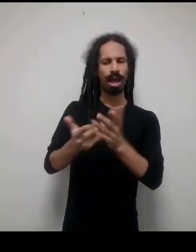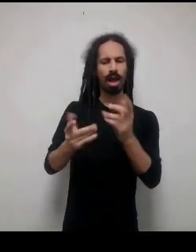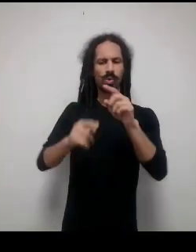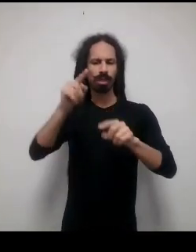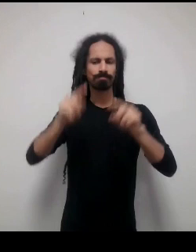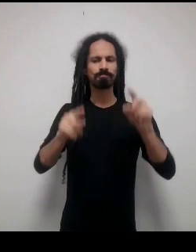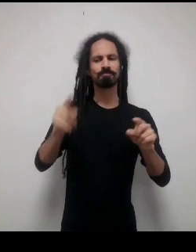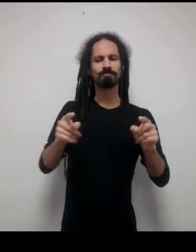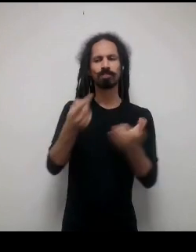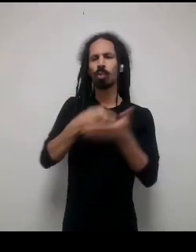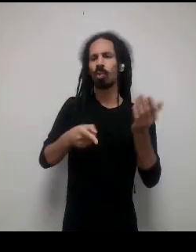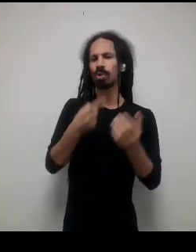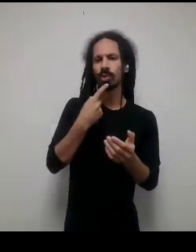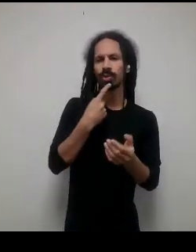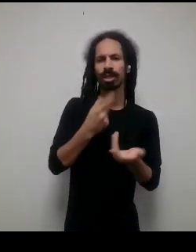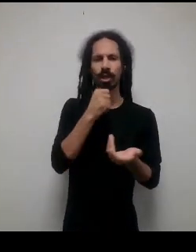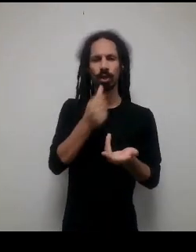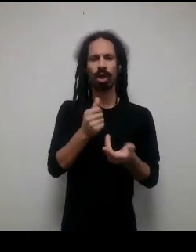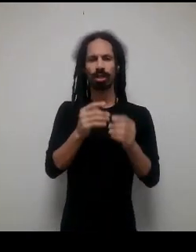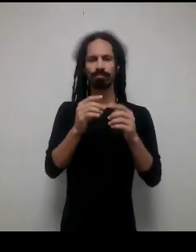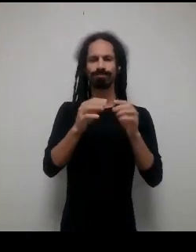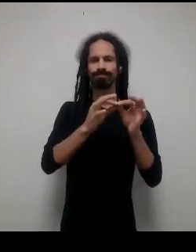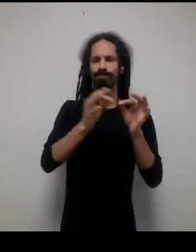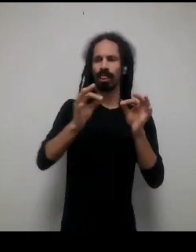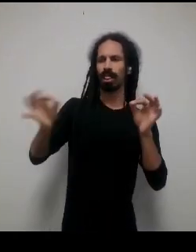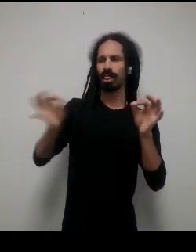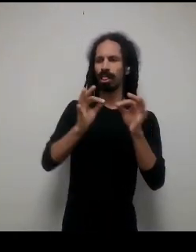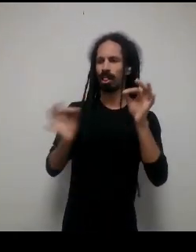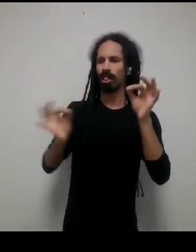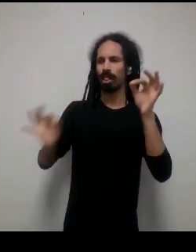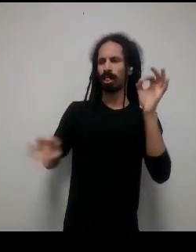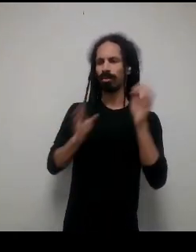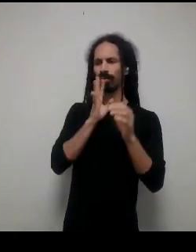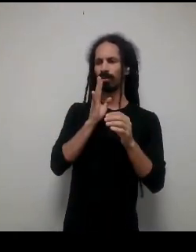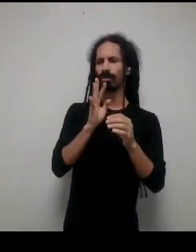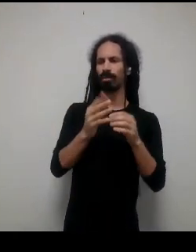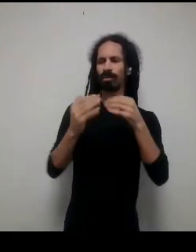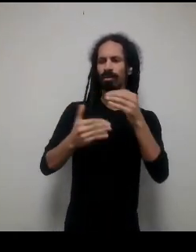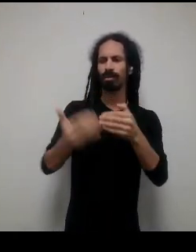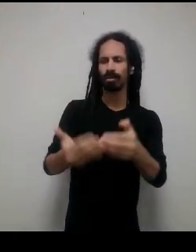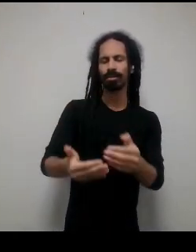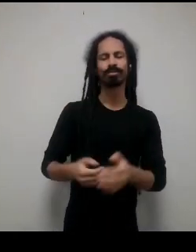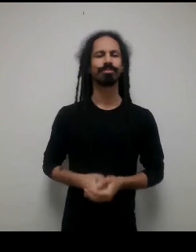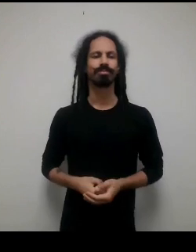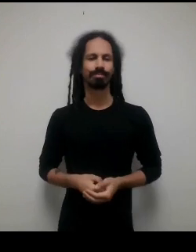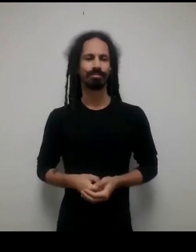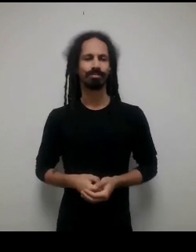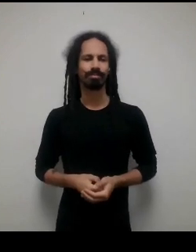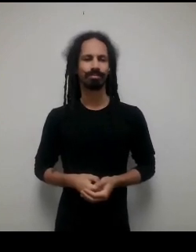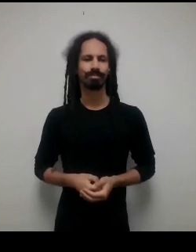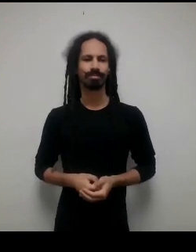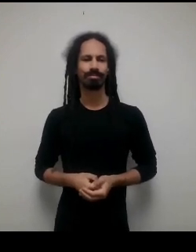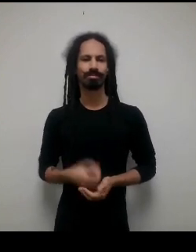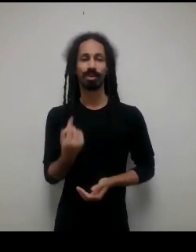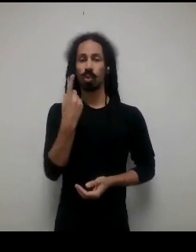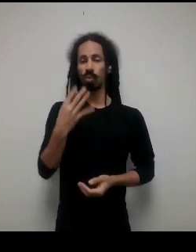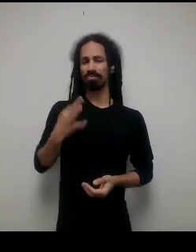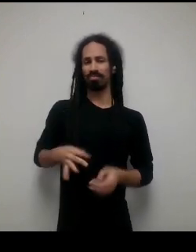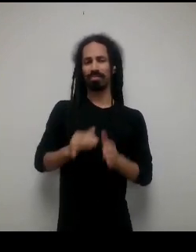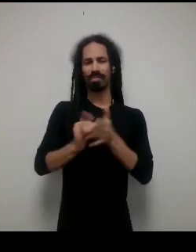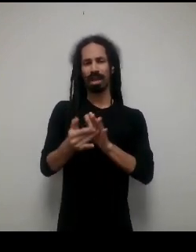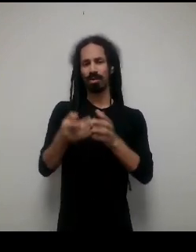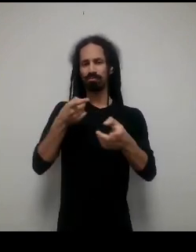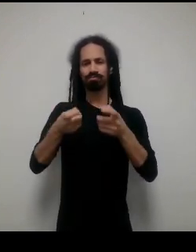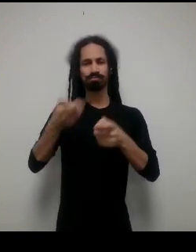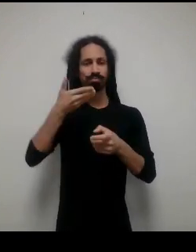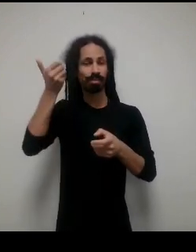Otherwise, the words just get jumbled together. Again, especially if you're nervous. One way you can help control your rate of speech is